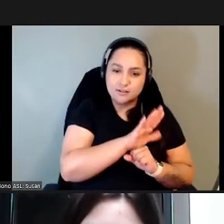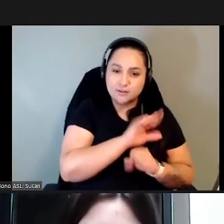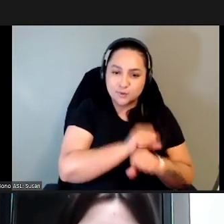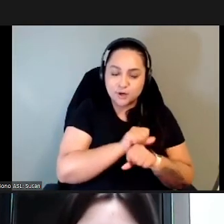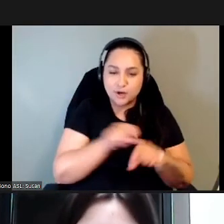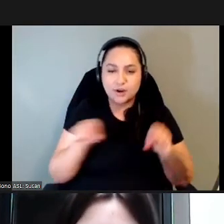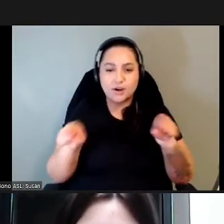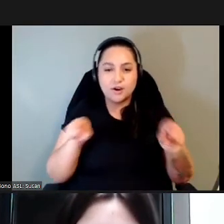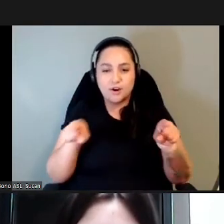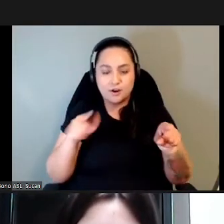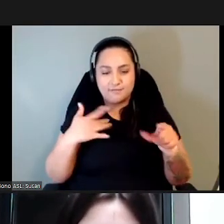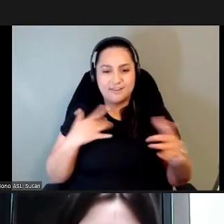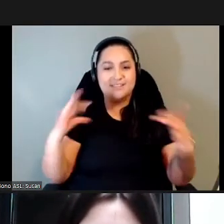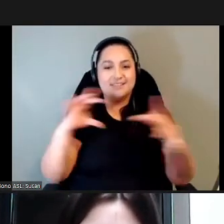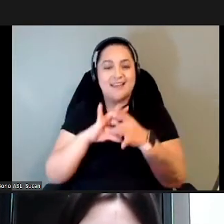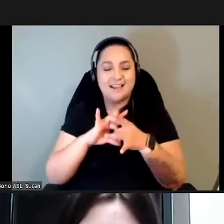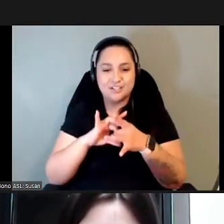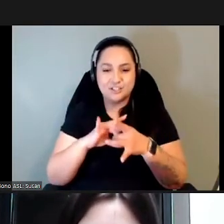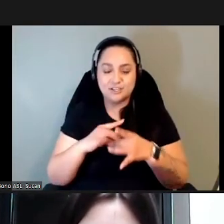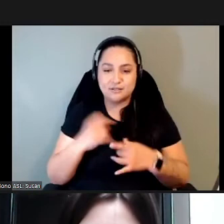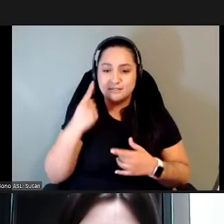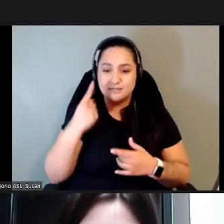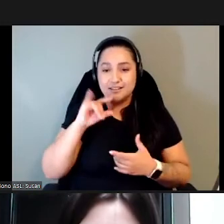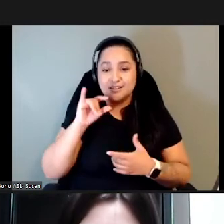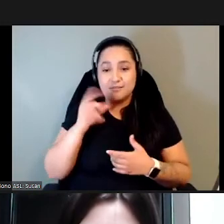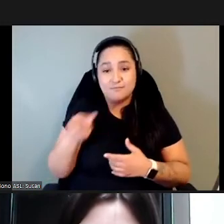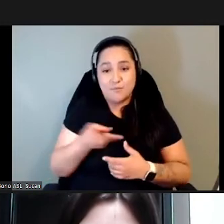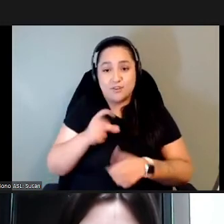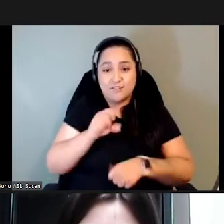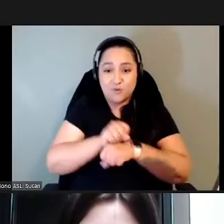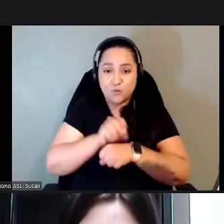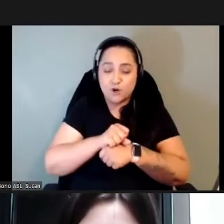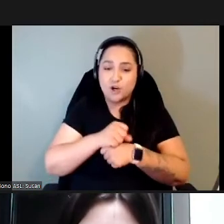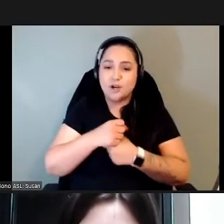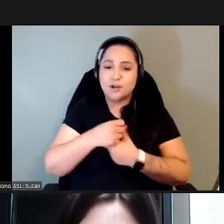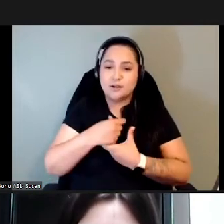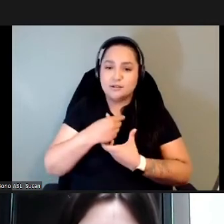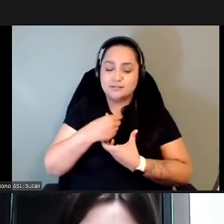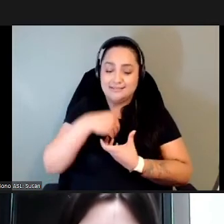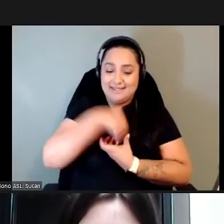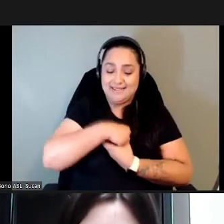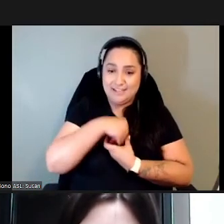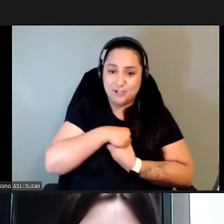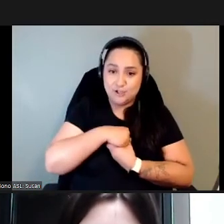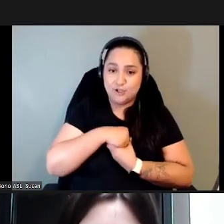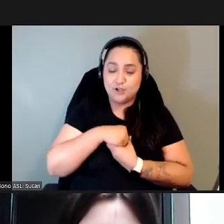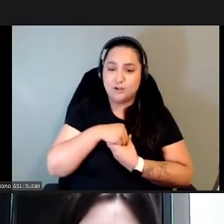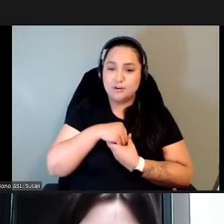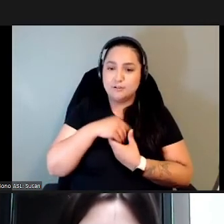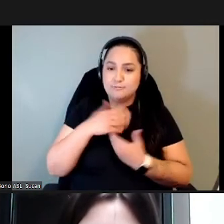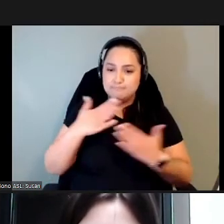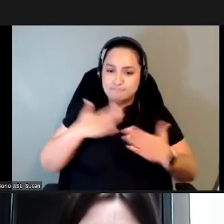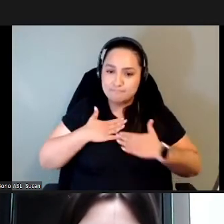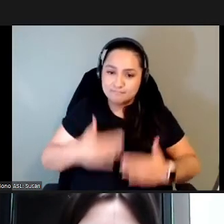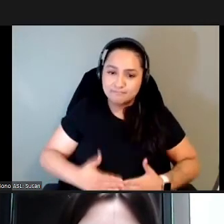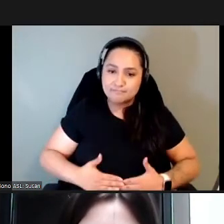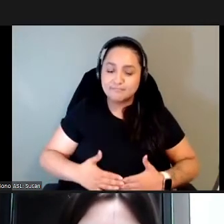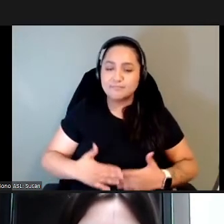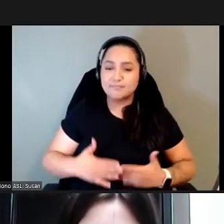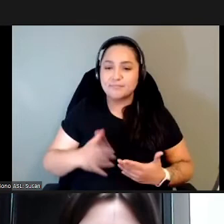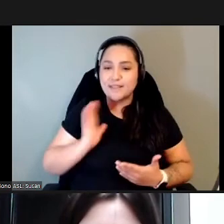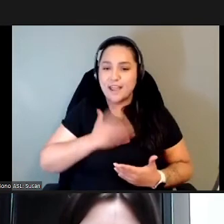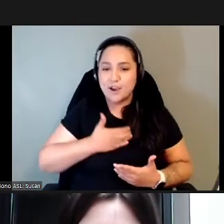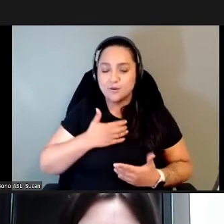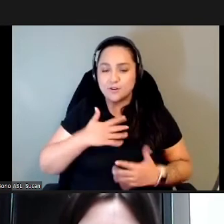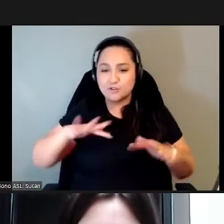is work that goes from the inner that is libidinal and physical and in the nervous system and in the subconscious and in